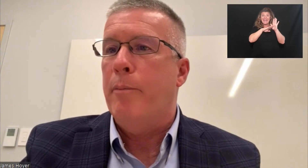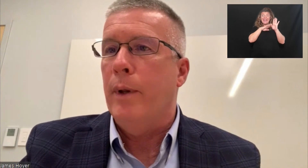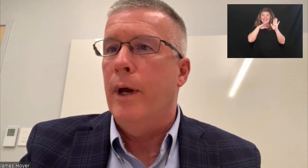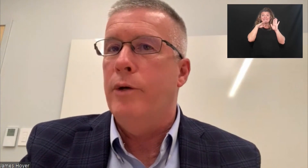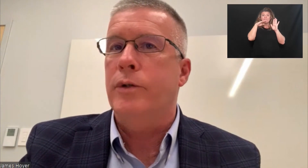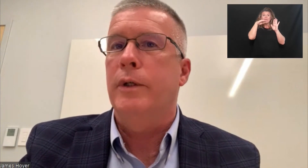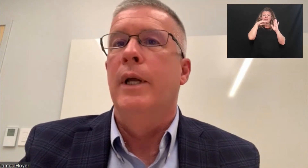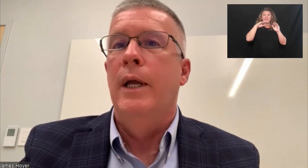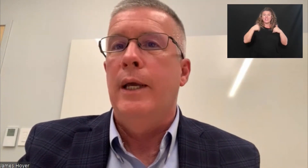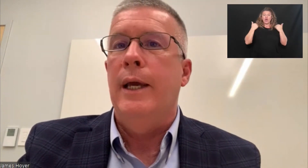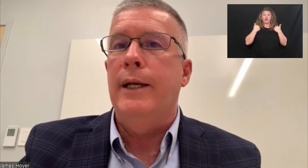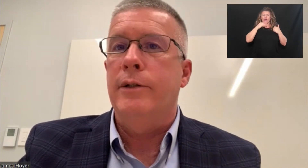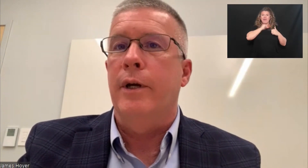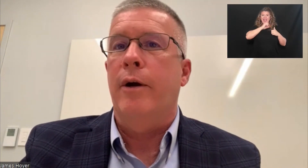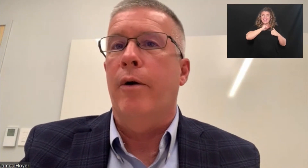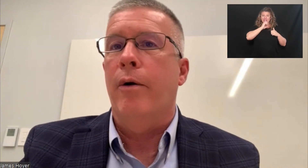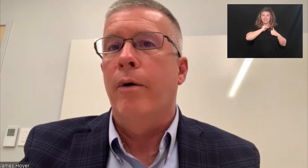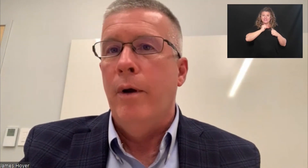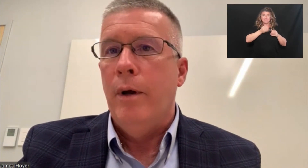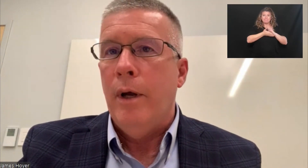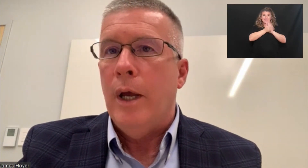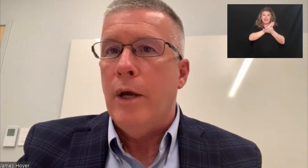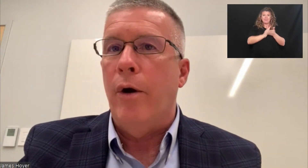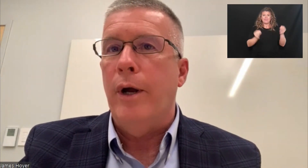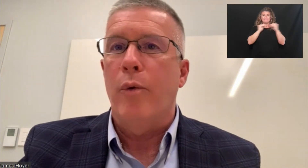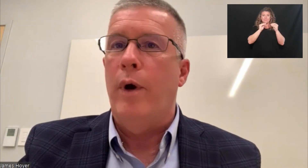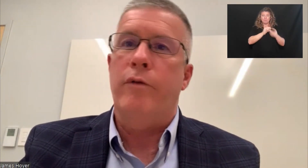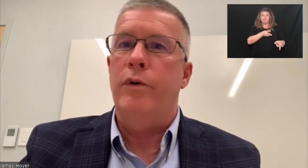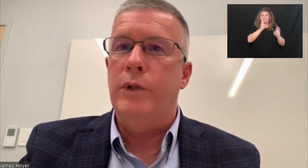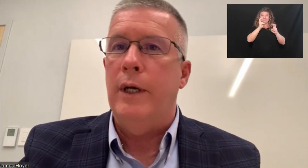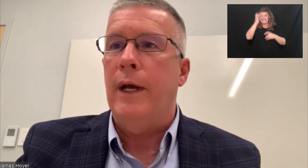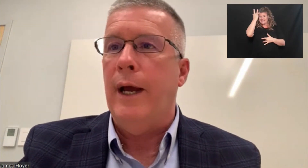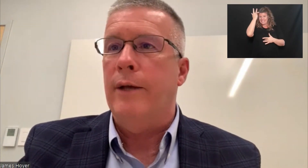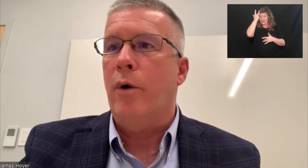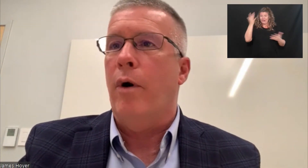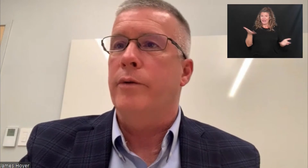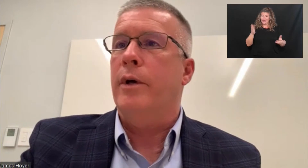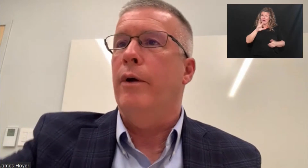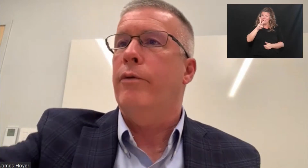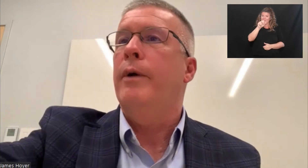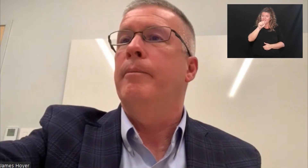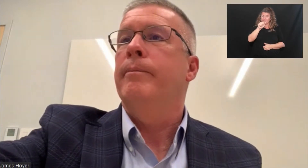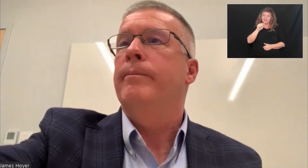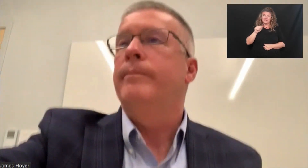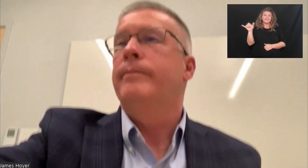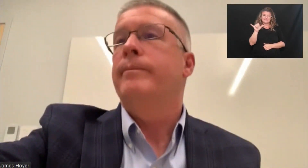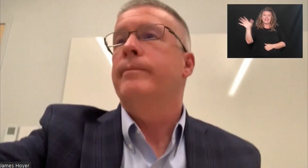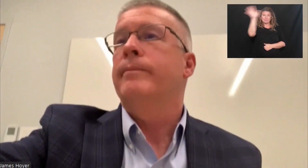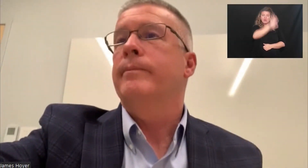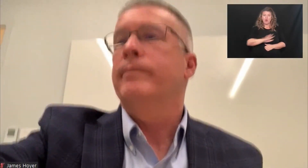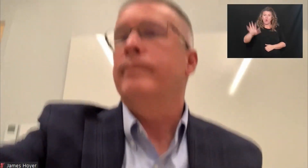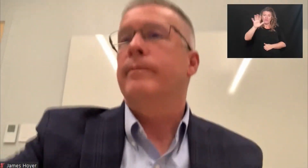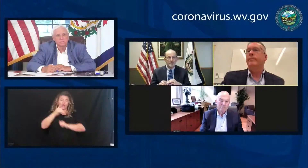younger population getting sicker here in West Virginia as across the country.